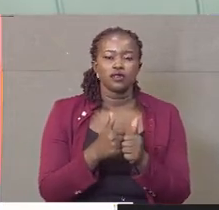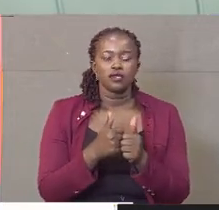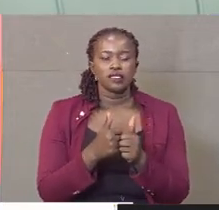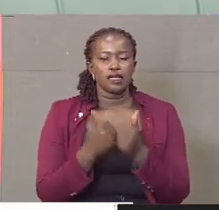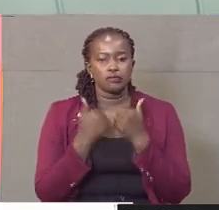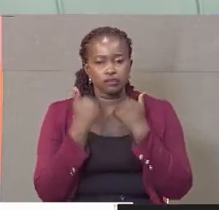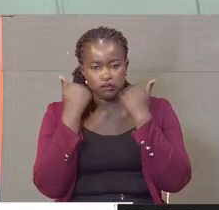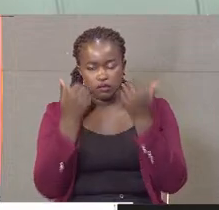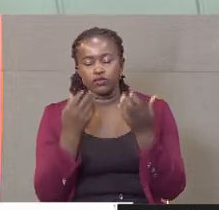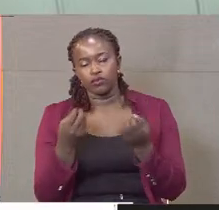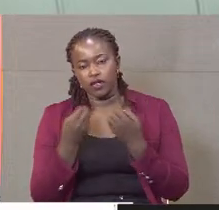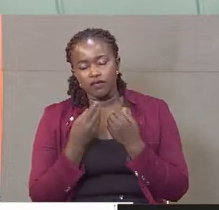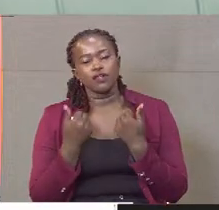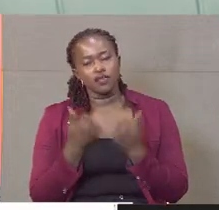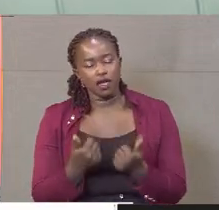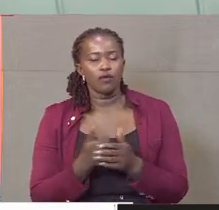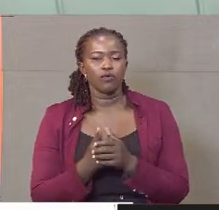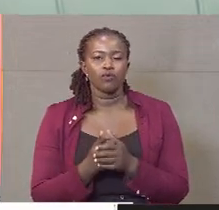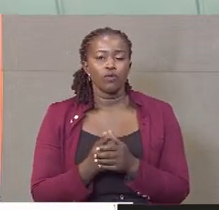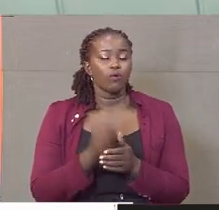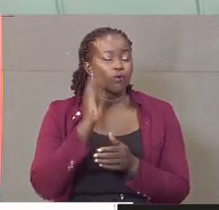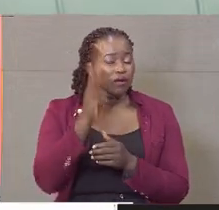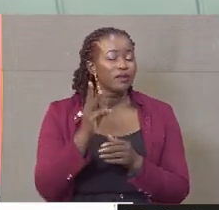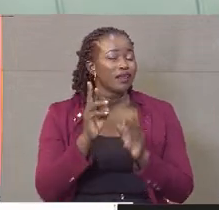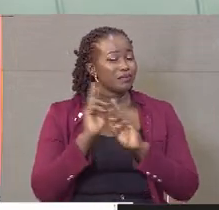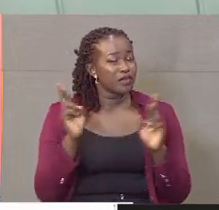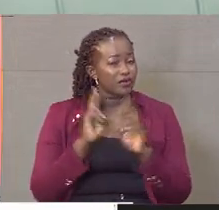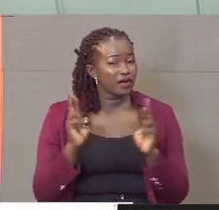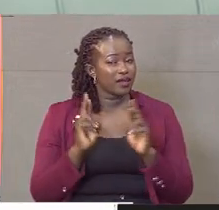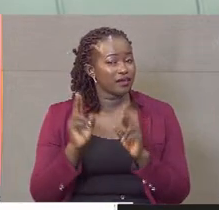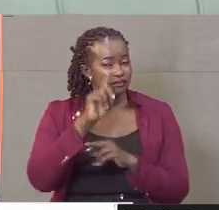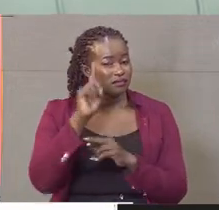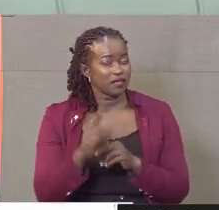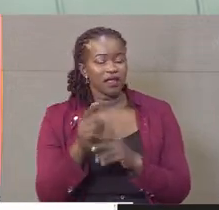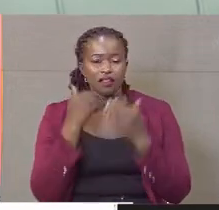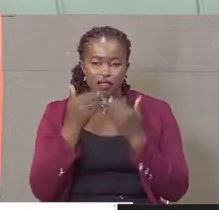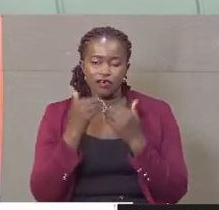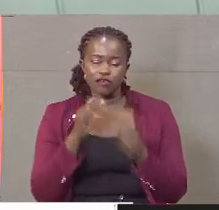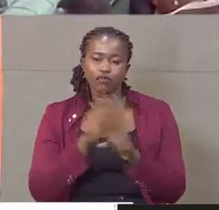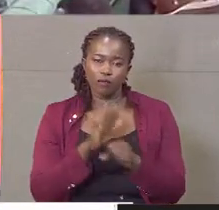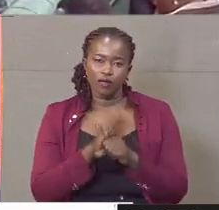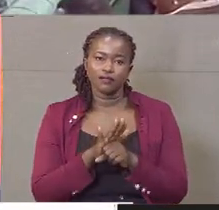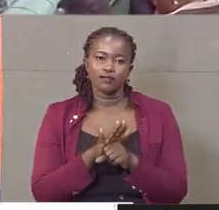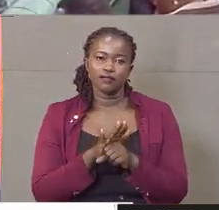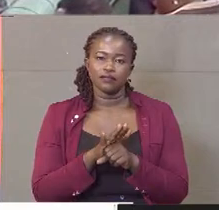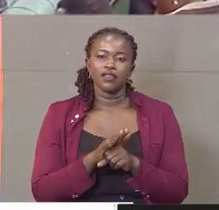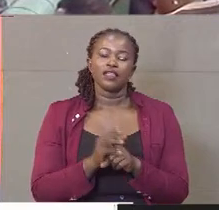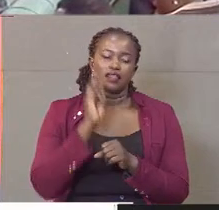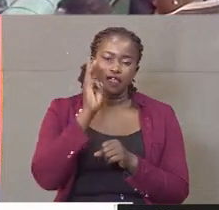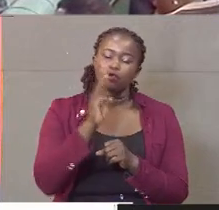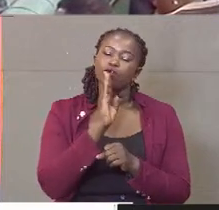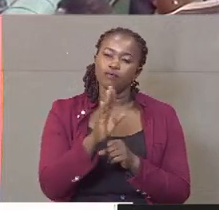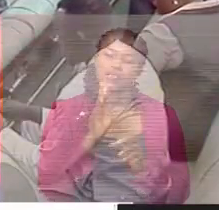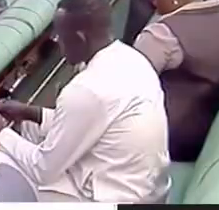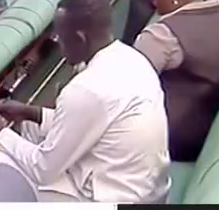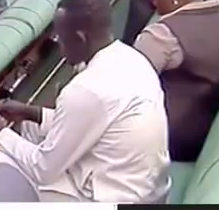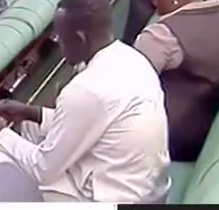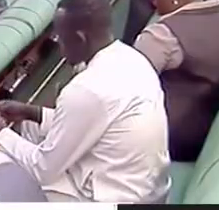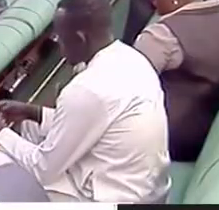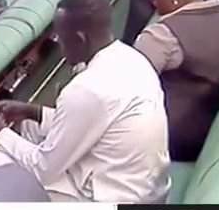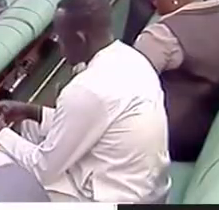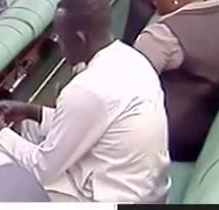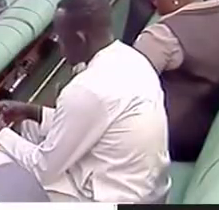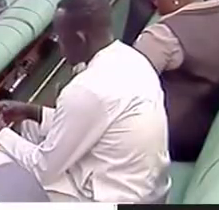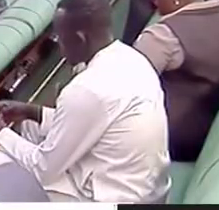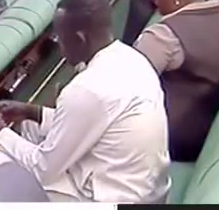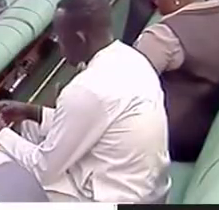giving us right now, will the stadiums be ready? Thank you very much, Right Honourable. The stadiums are going to be ready. What